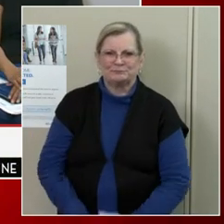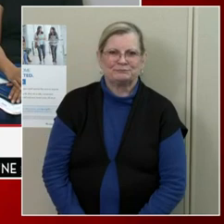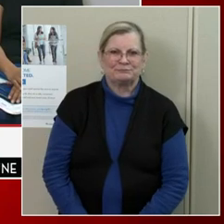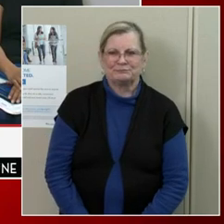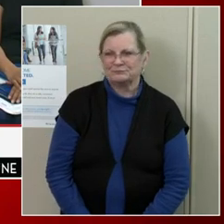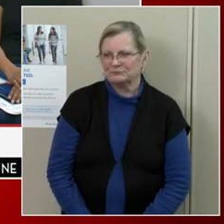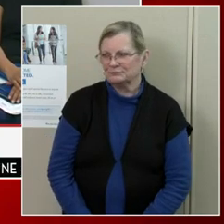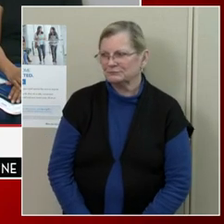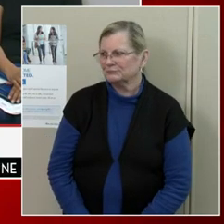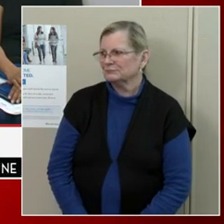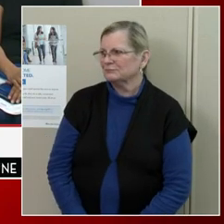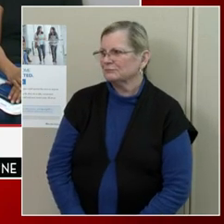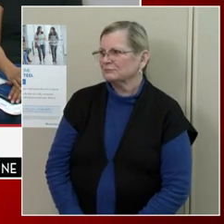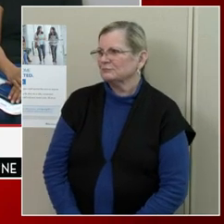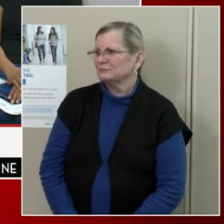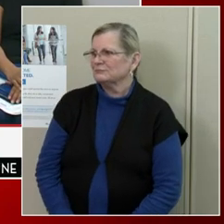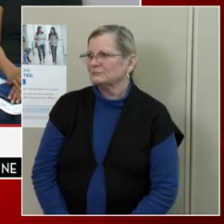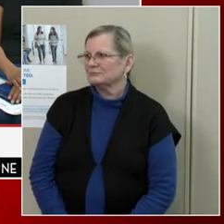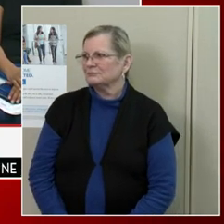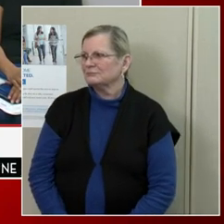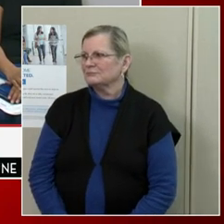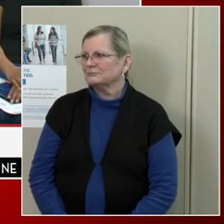We have some over there.